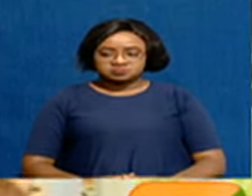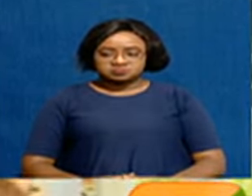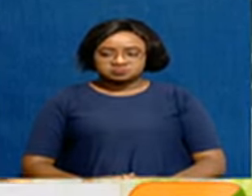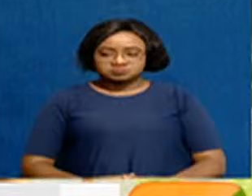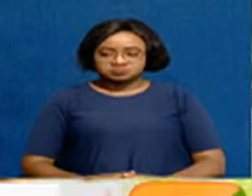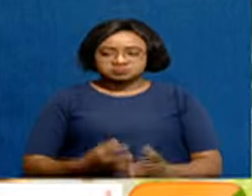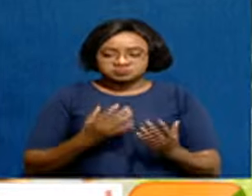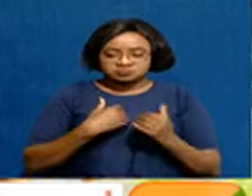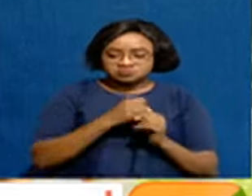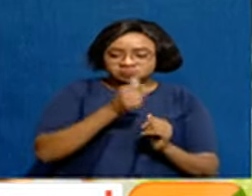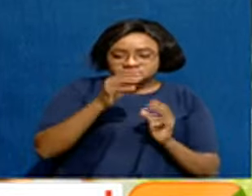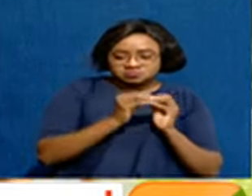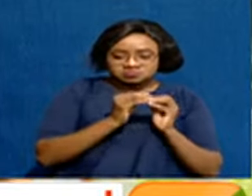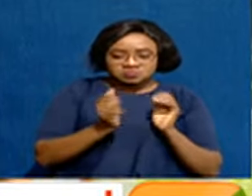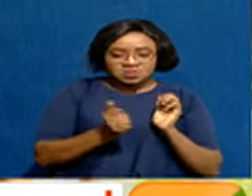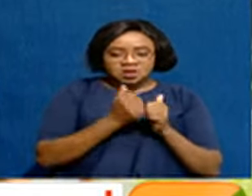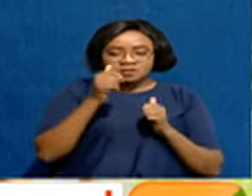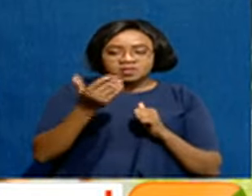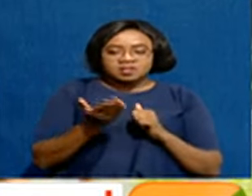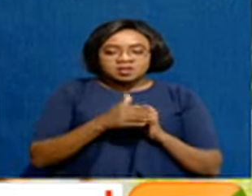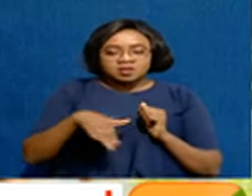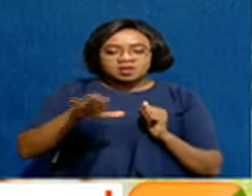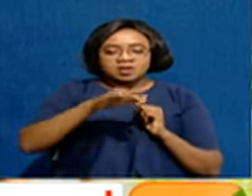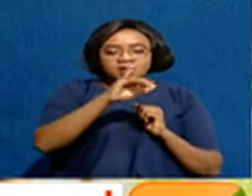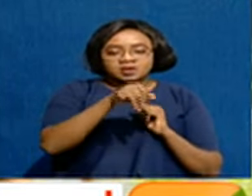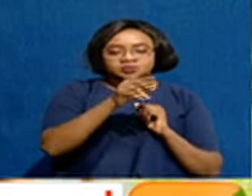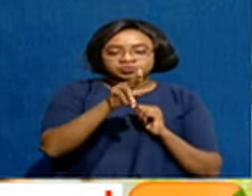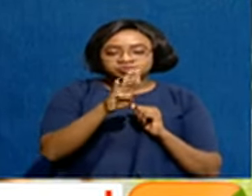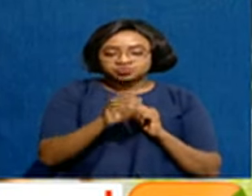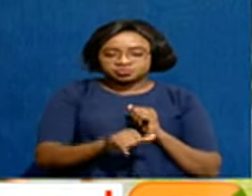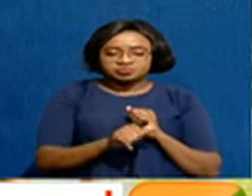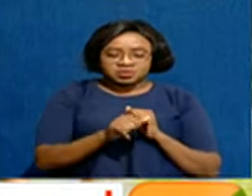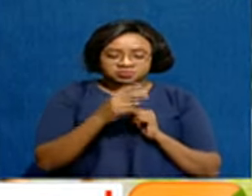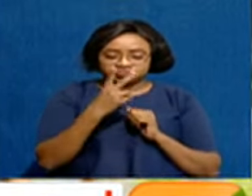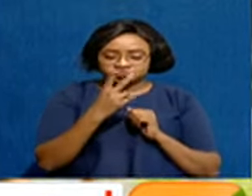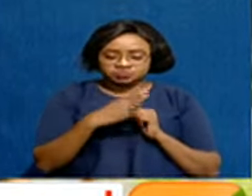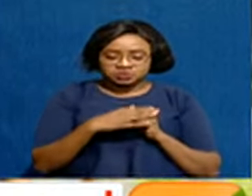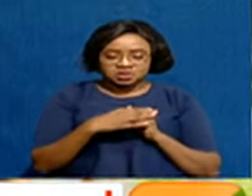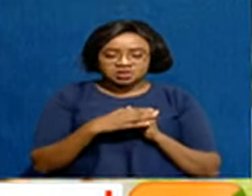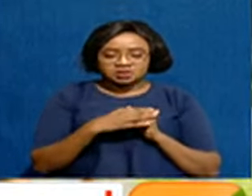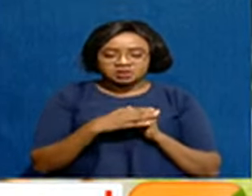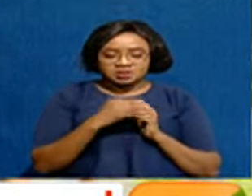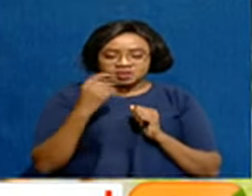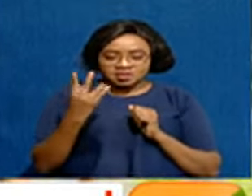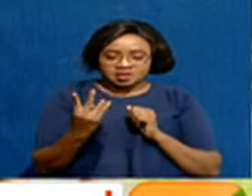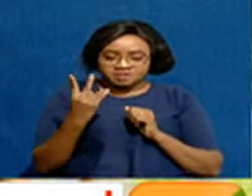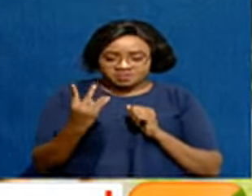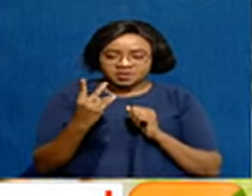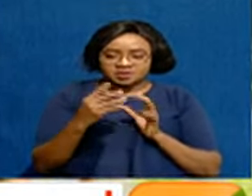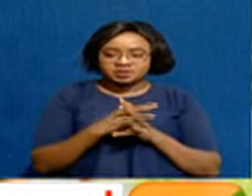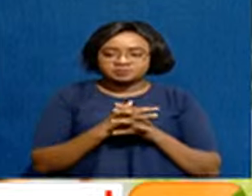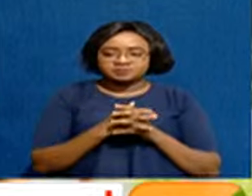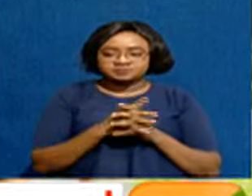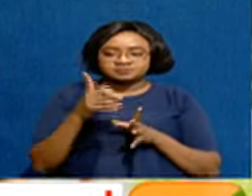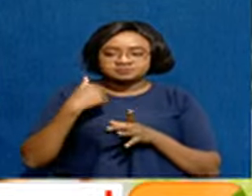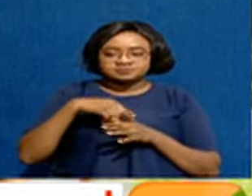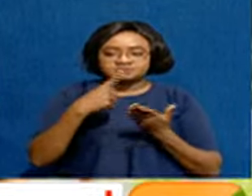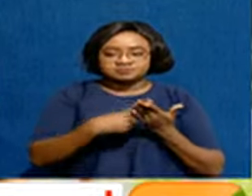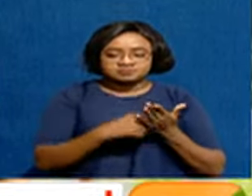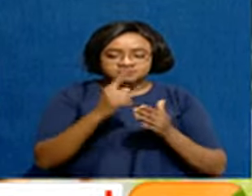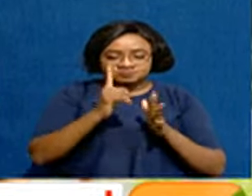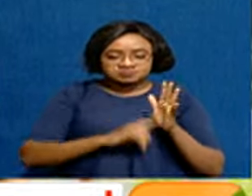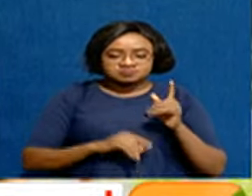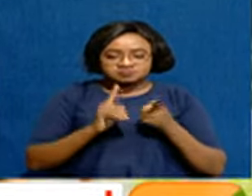Sudan, from April 29 to May 3rd. And the discussion were around convergency